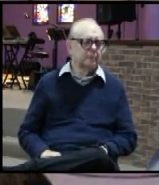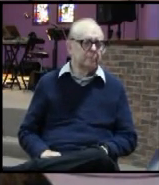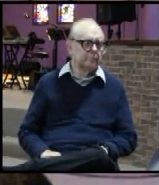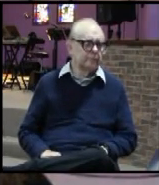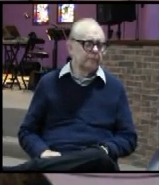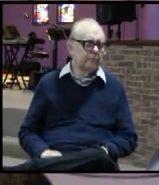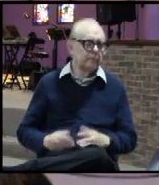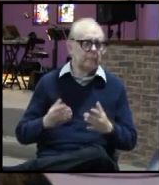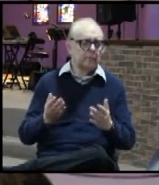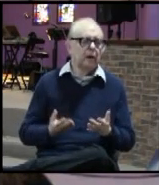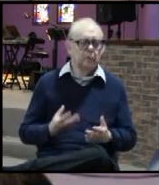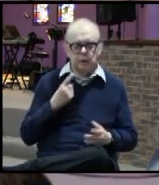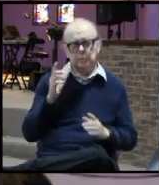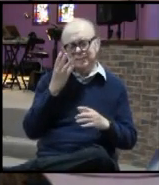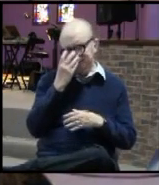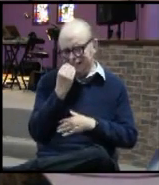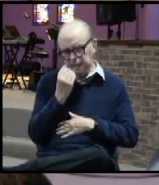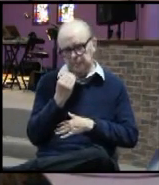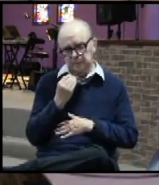I just want to go sleep for a little bit.